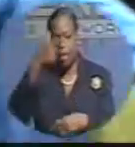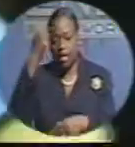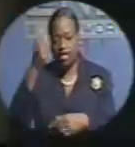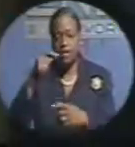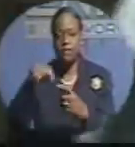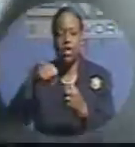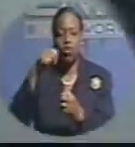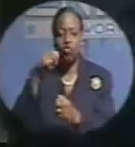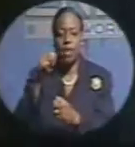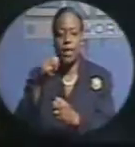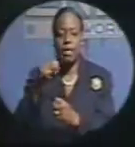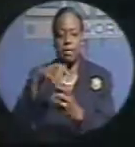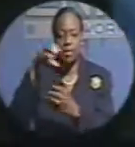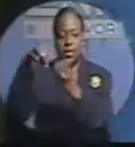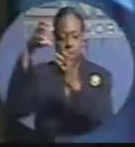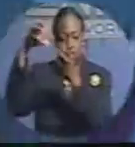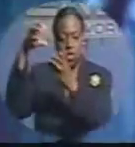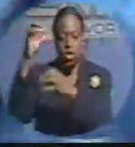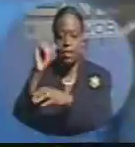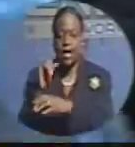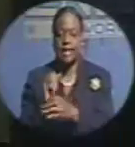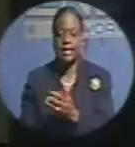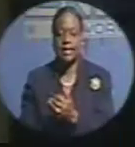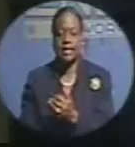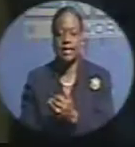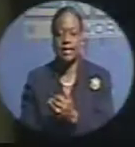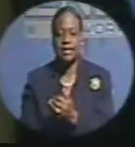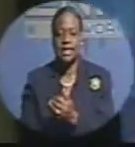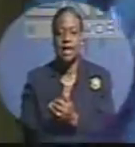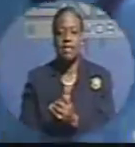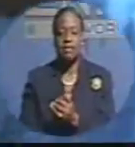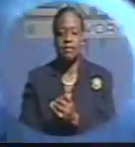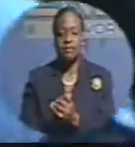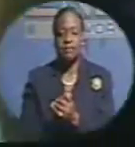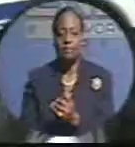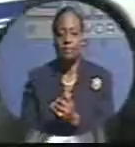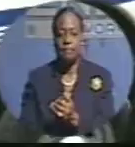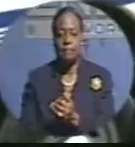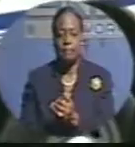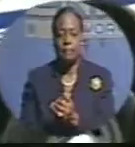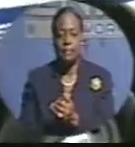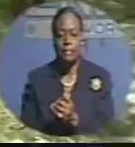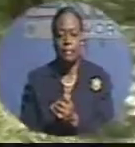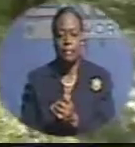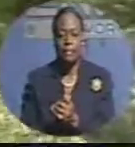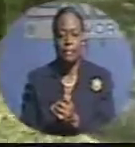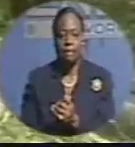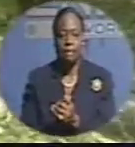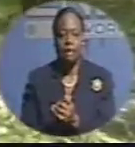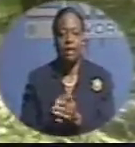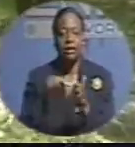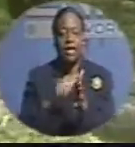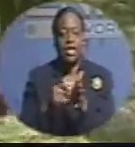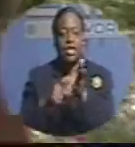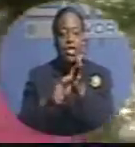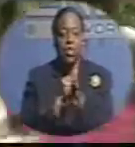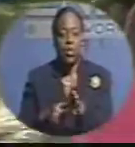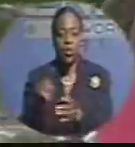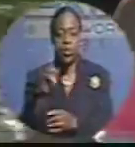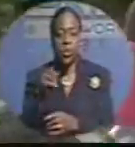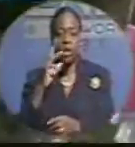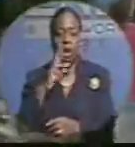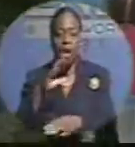However, Minister of Youth, Sports, and Culture is still basking in the glory of the Golden Win. But it shows where we are on the world